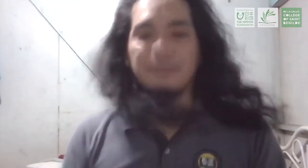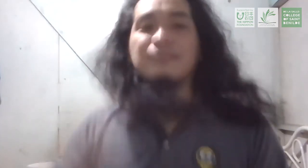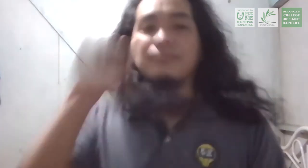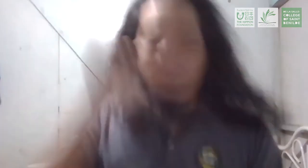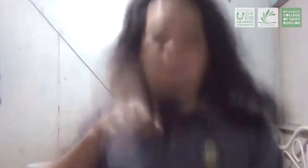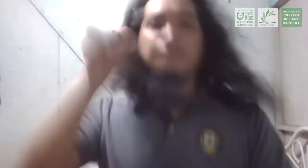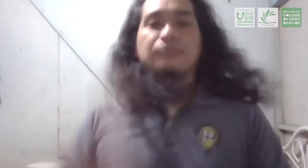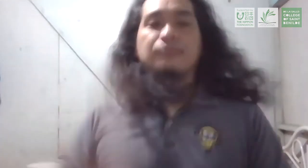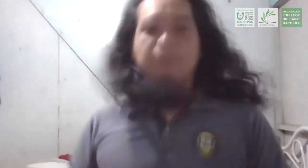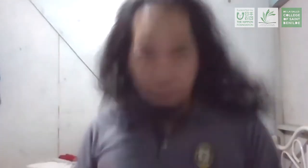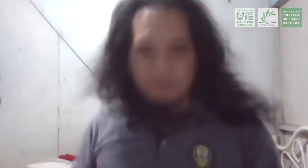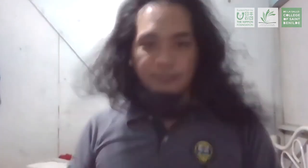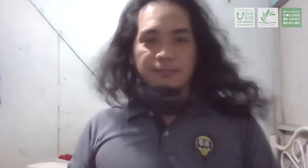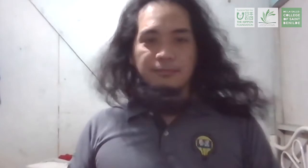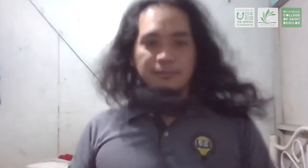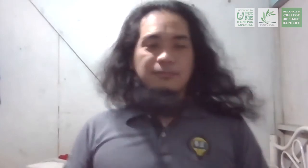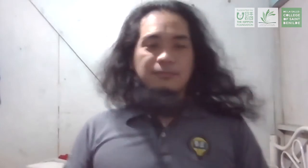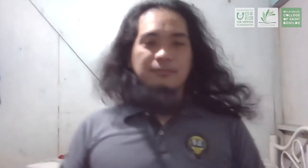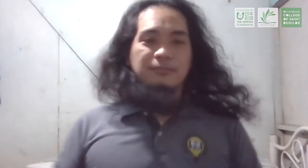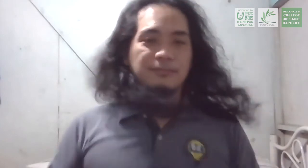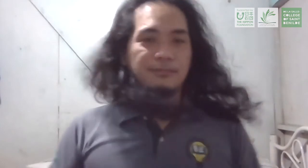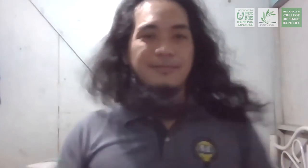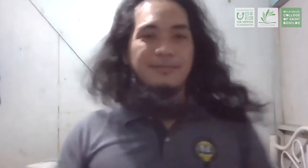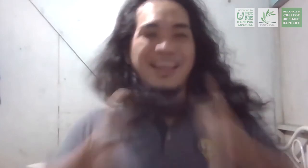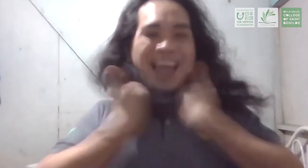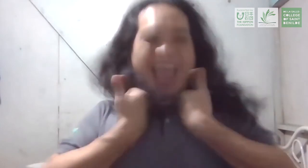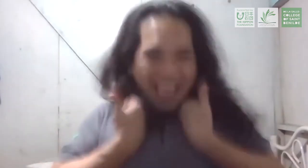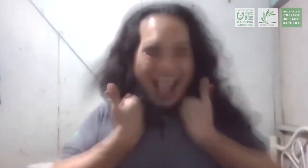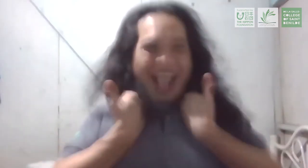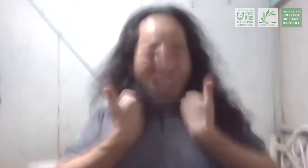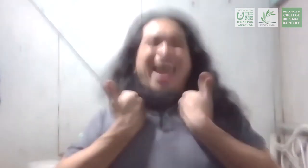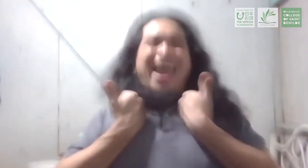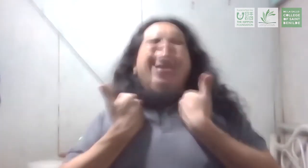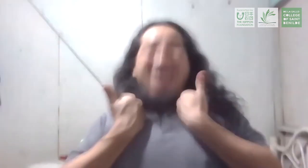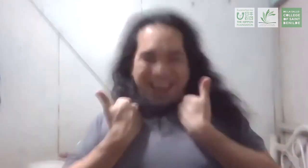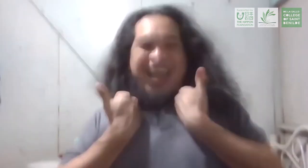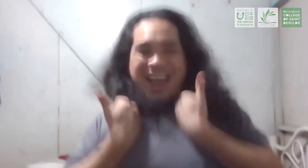Okay, and there are rules for using one or the other. Okay.